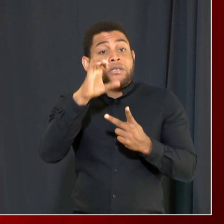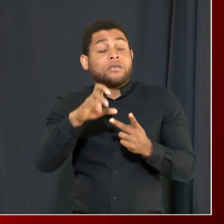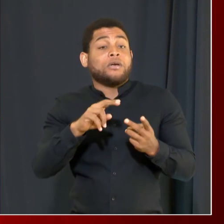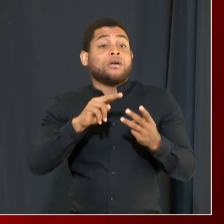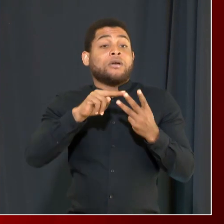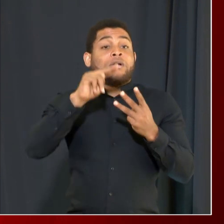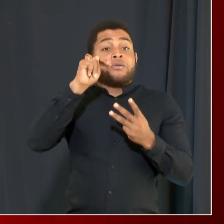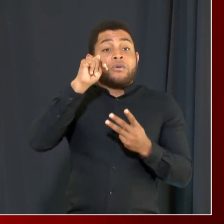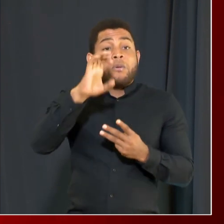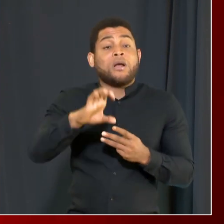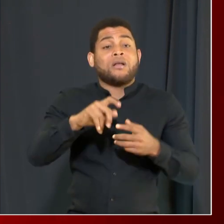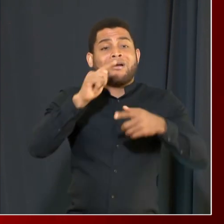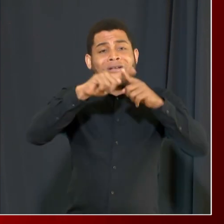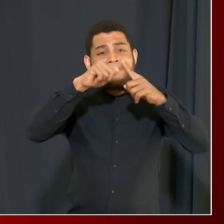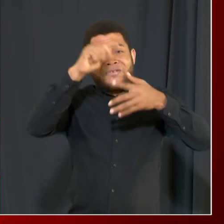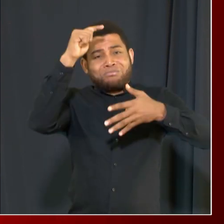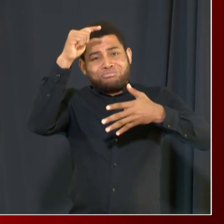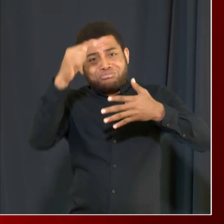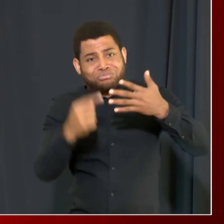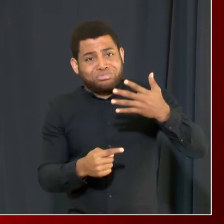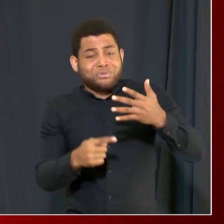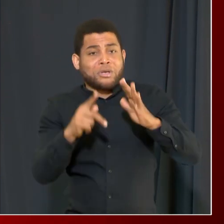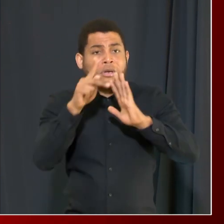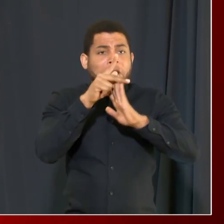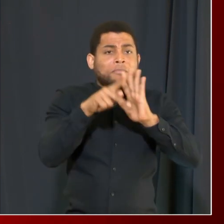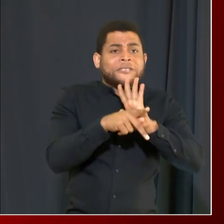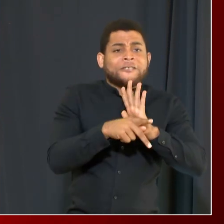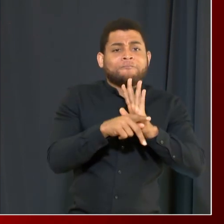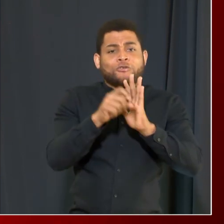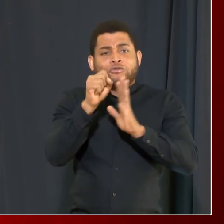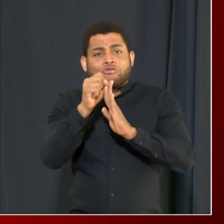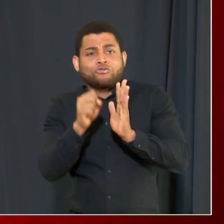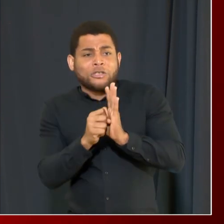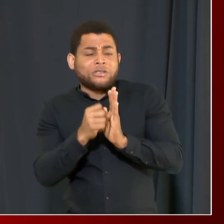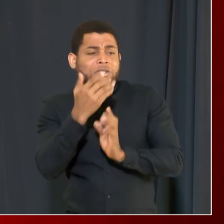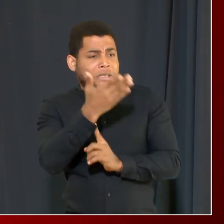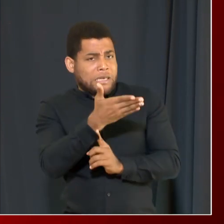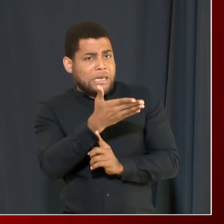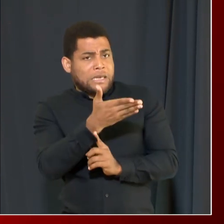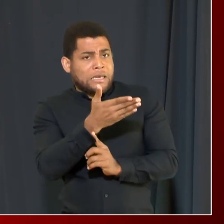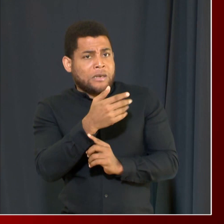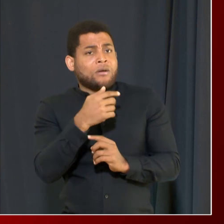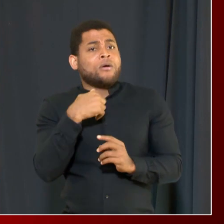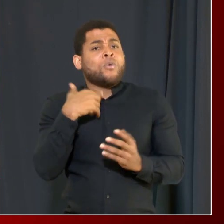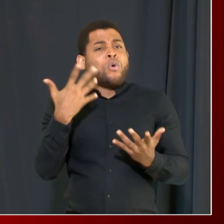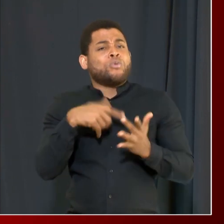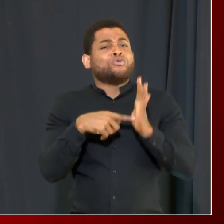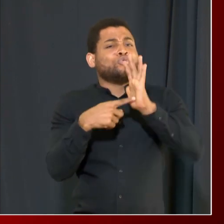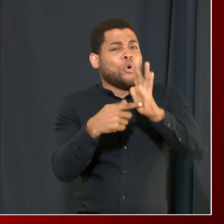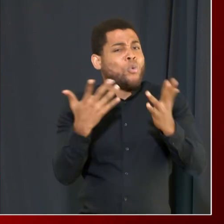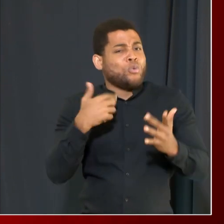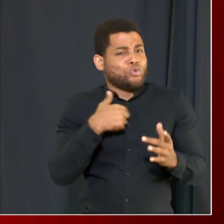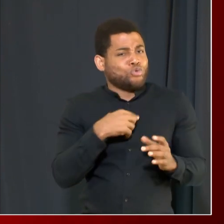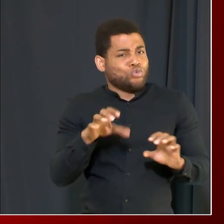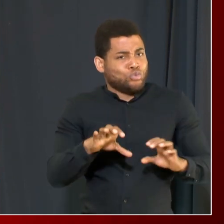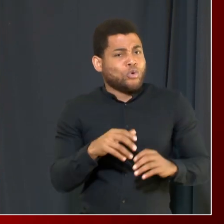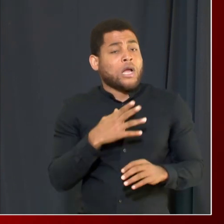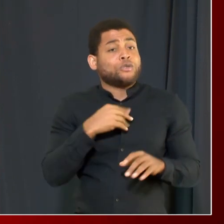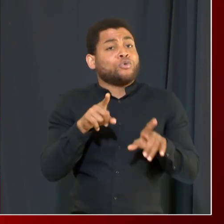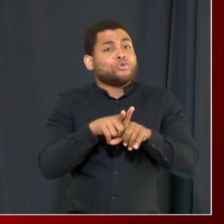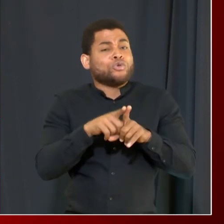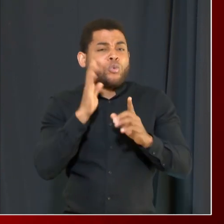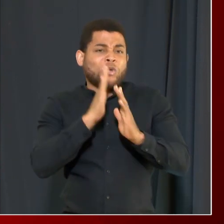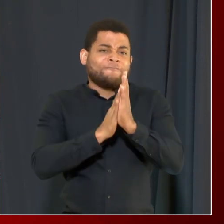are, the jurisdiction is there. So we're going to share that information with you just to show you what we're doing collectively. But there's going to be a robust effort to look